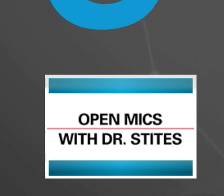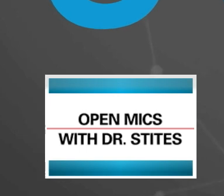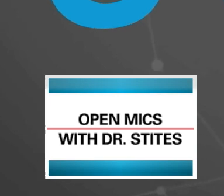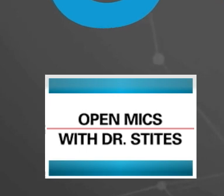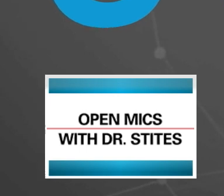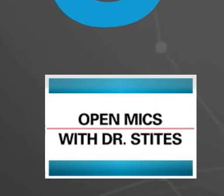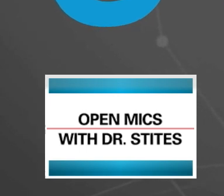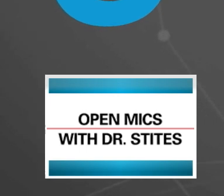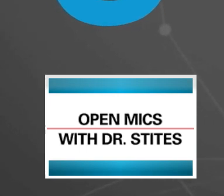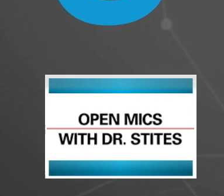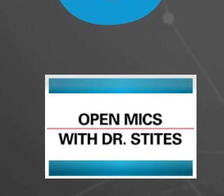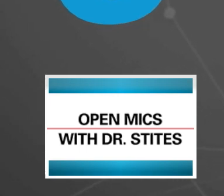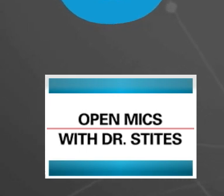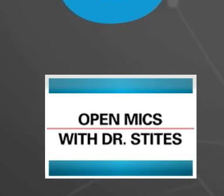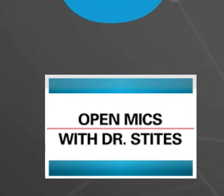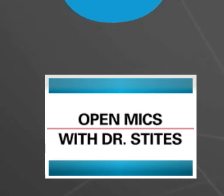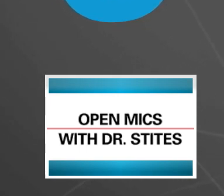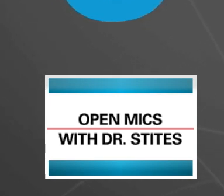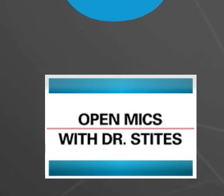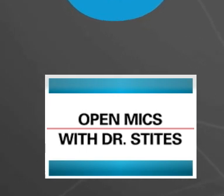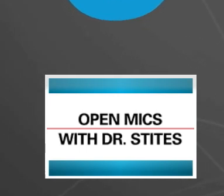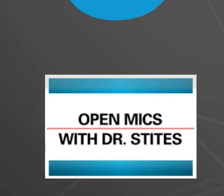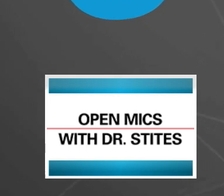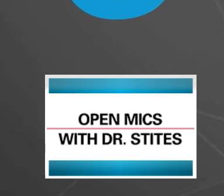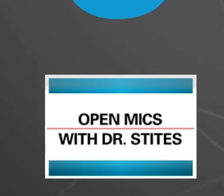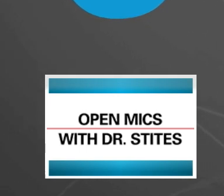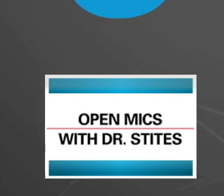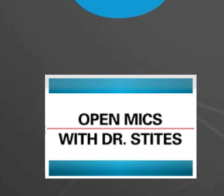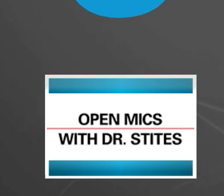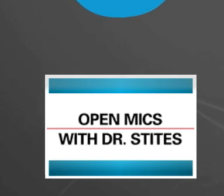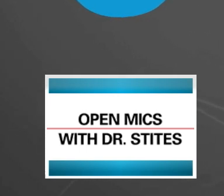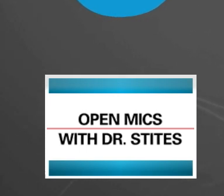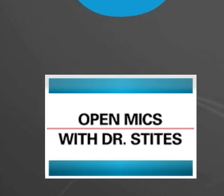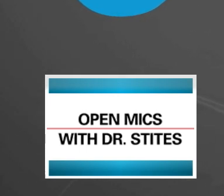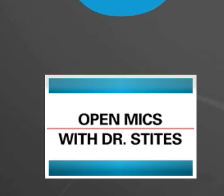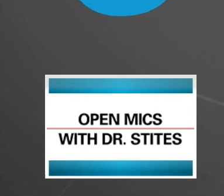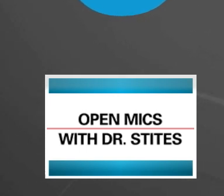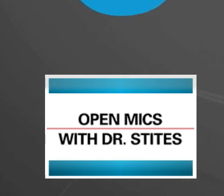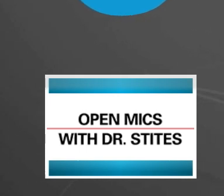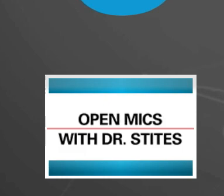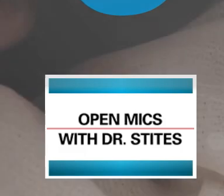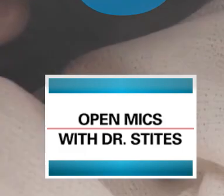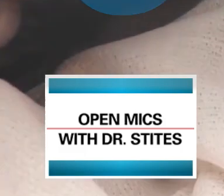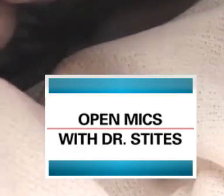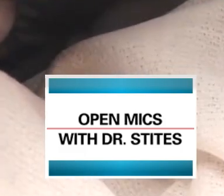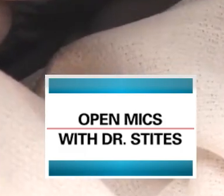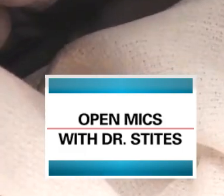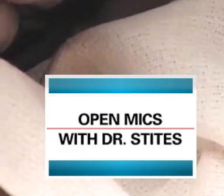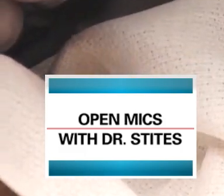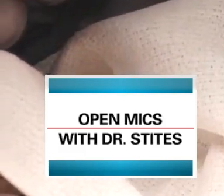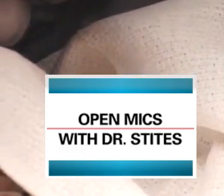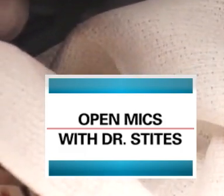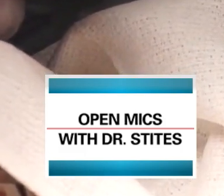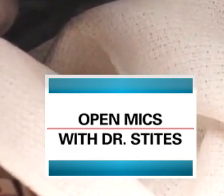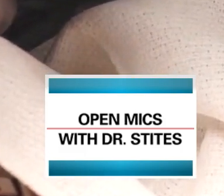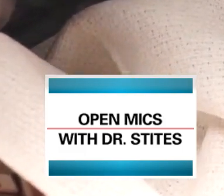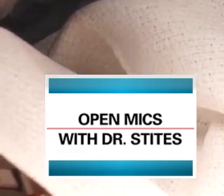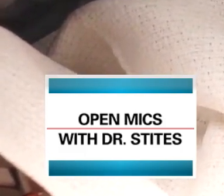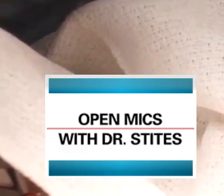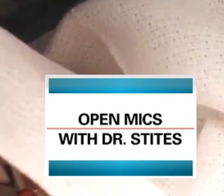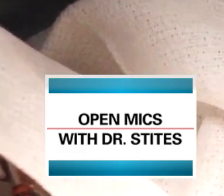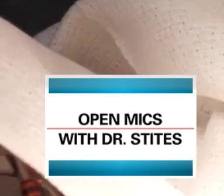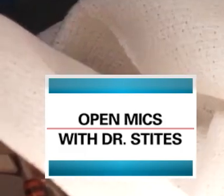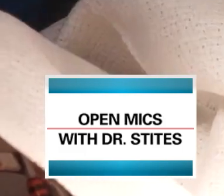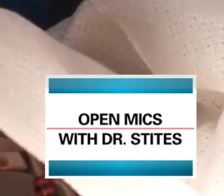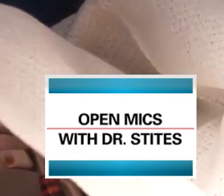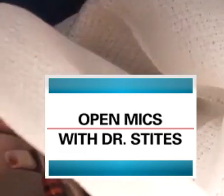an argument Peters and others have been making for years. In the past, there's been a single contract to